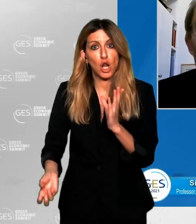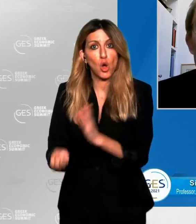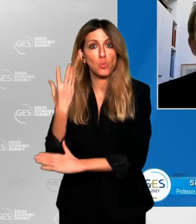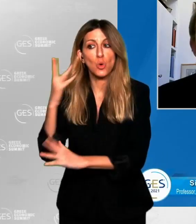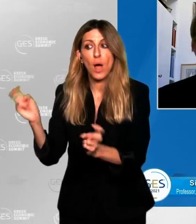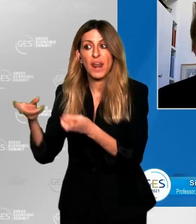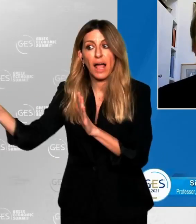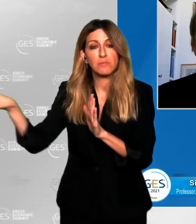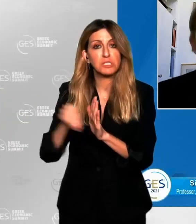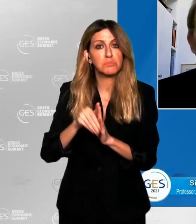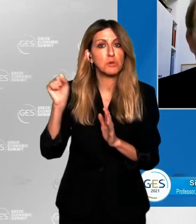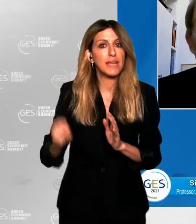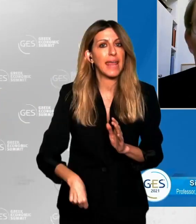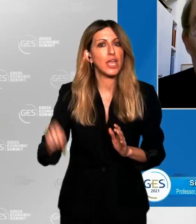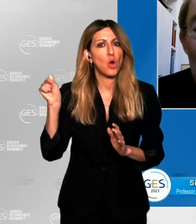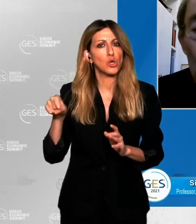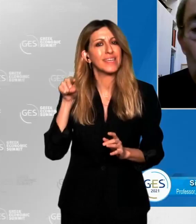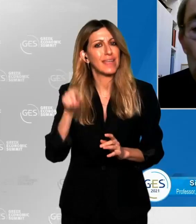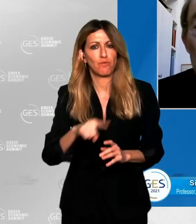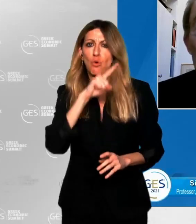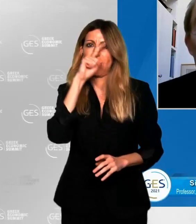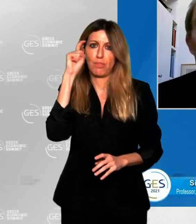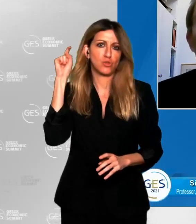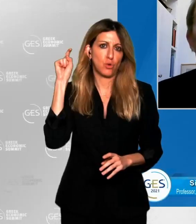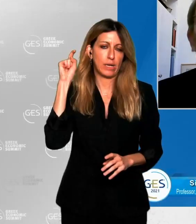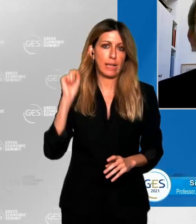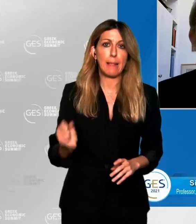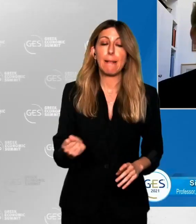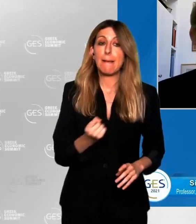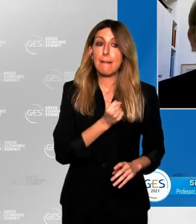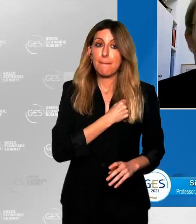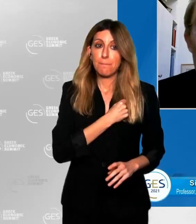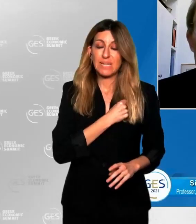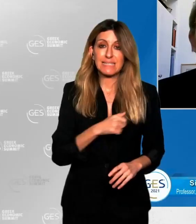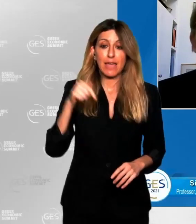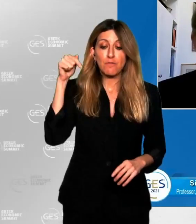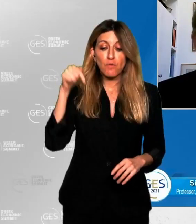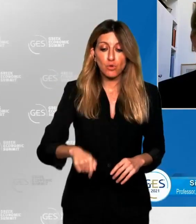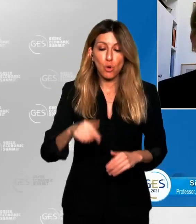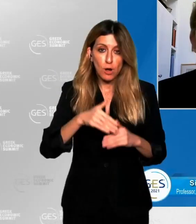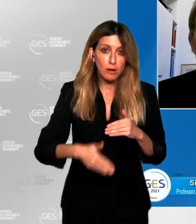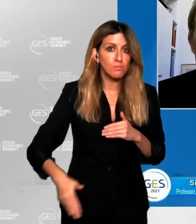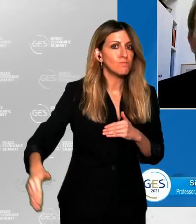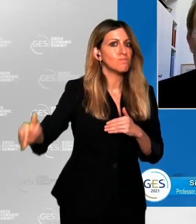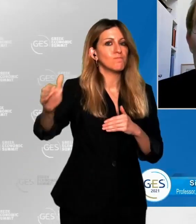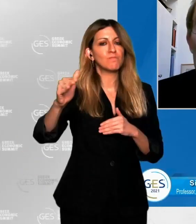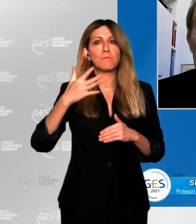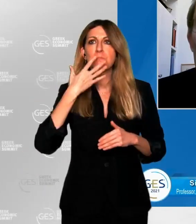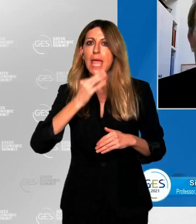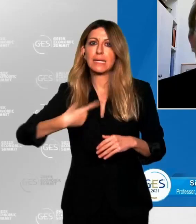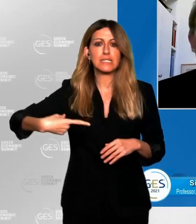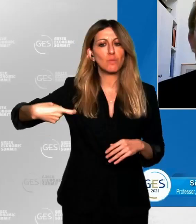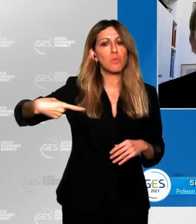challenge we're facing now is not how to help work not to end, but how to bring